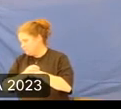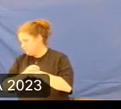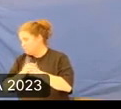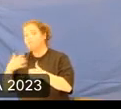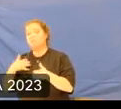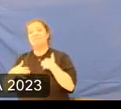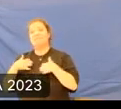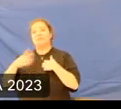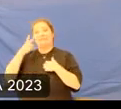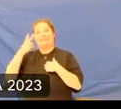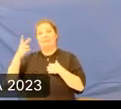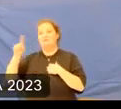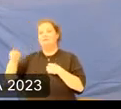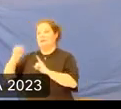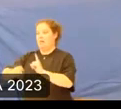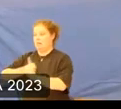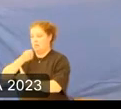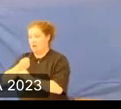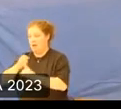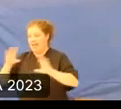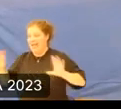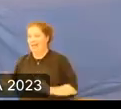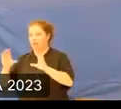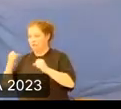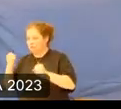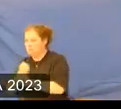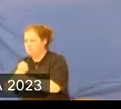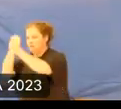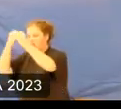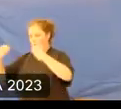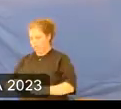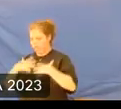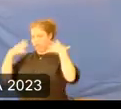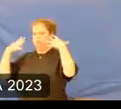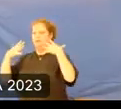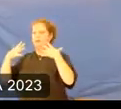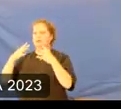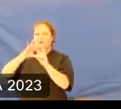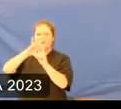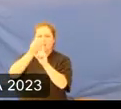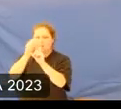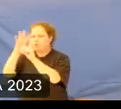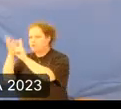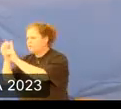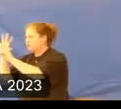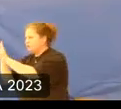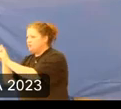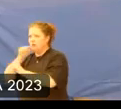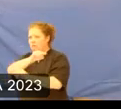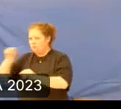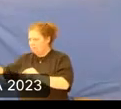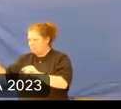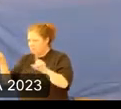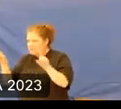across cultures. There's lots of reports from the anthropologists, you know, they don't have promises there or whatever, but I think it would take much more detailed